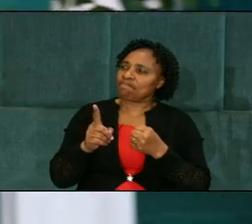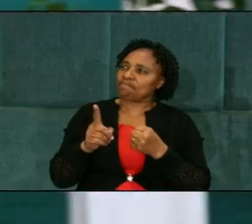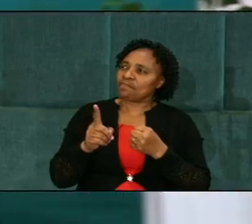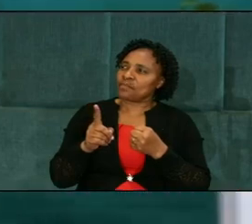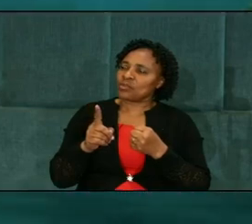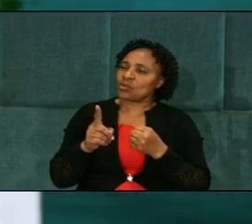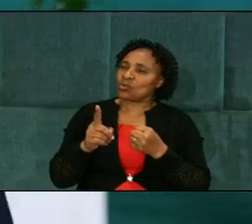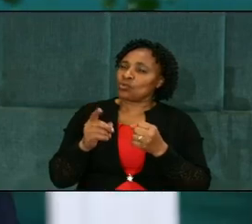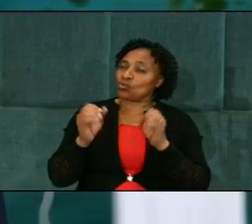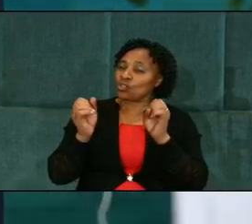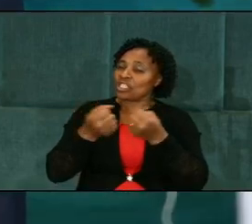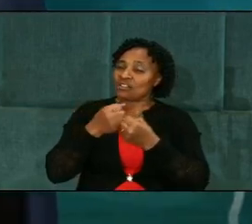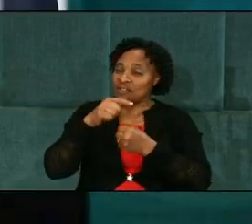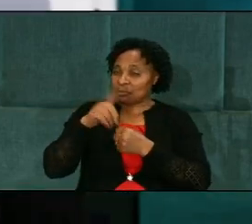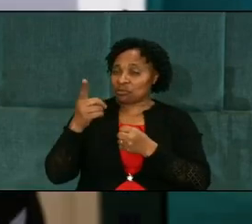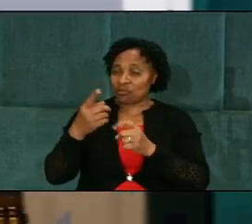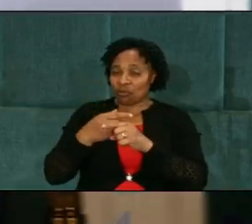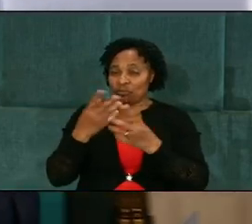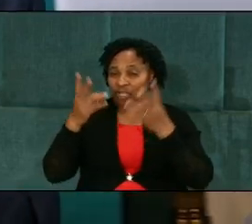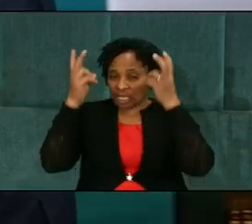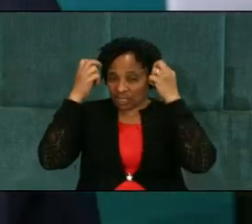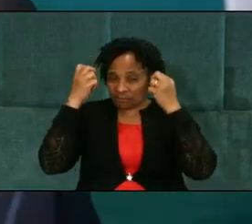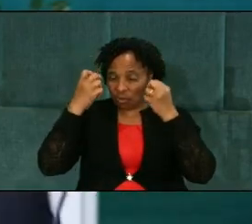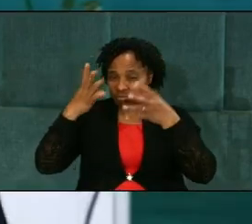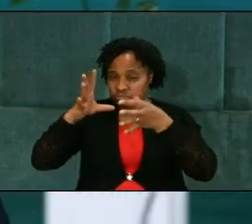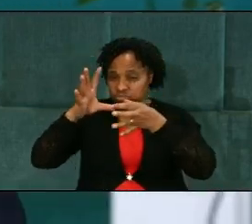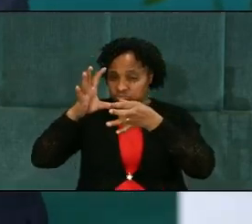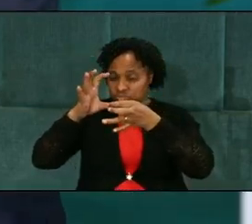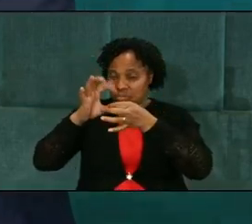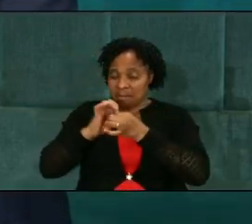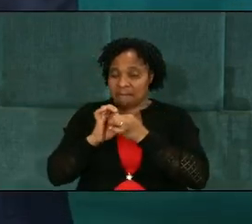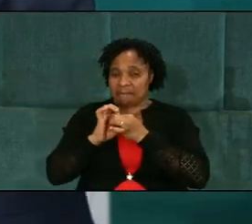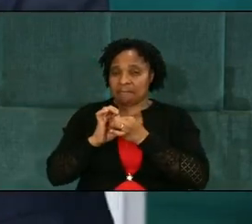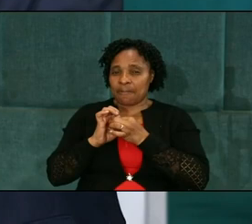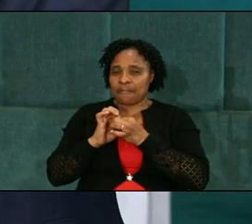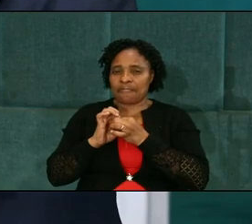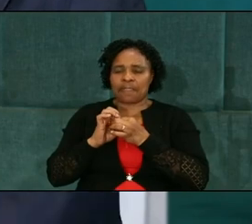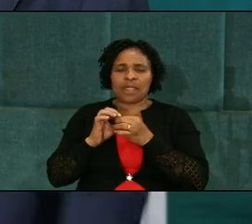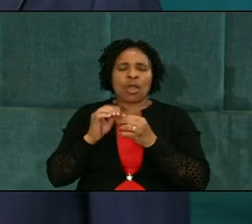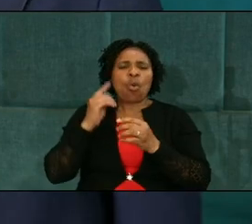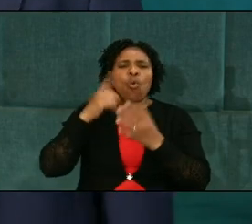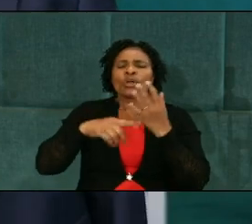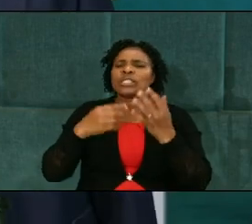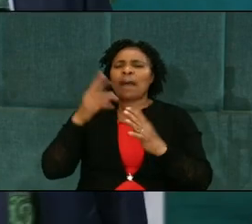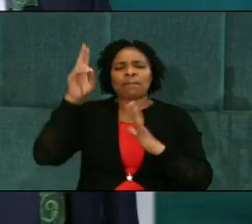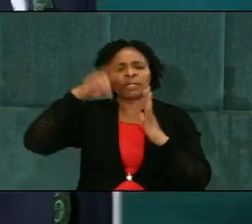She wrote that in 1912. I wonder what you would have written about today.